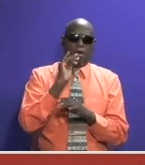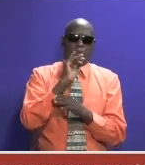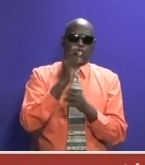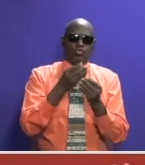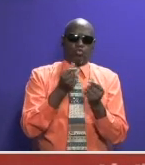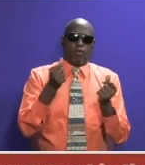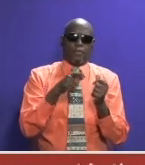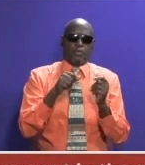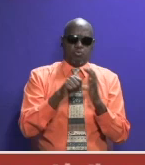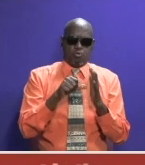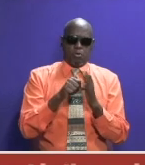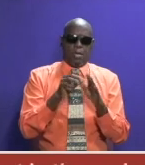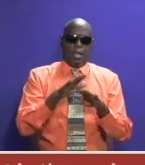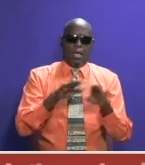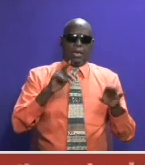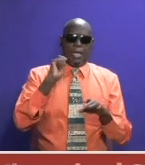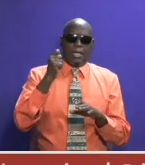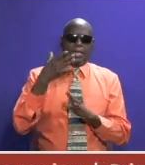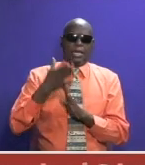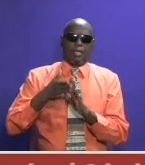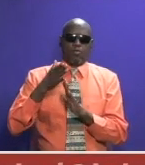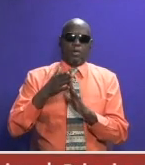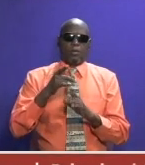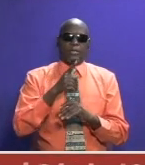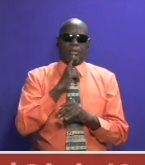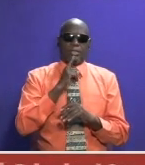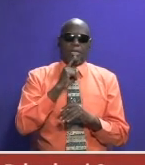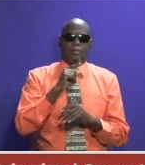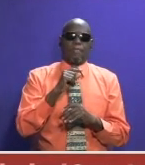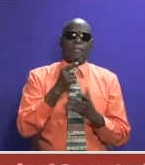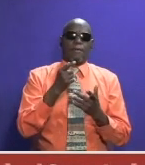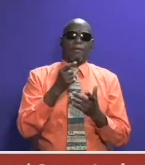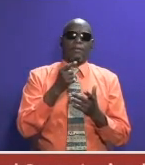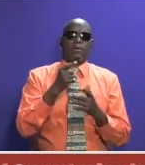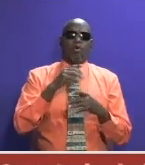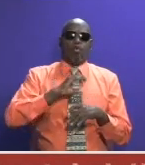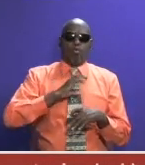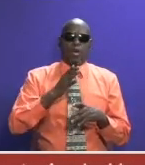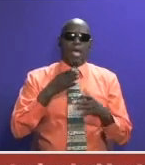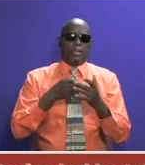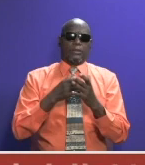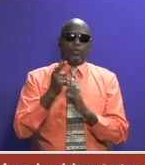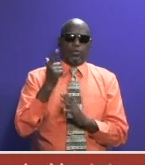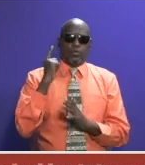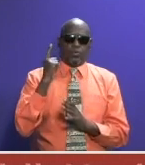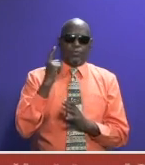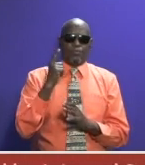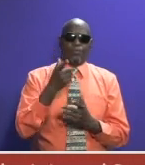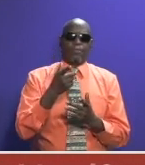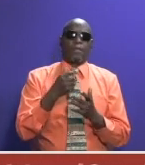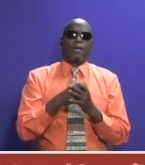of the land that Kenya Railways claims Nganga owns against the law. According to the controversial preacher, who